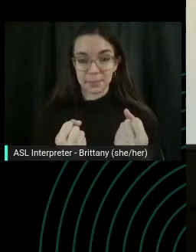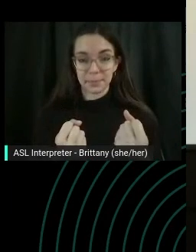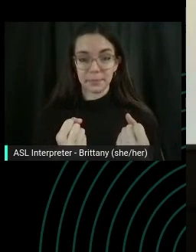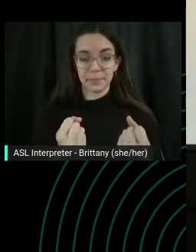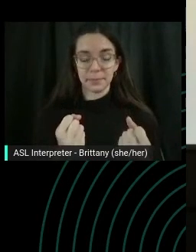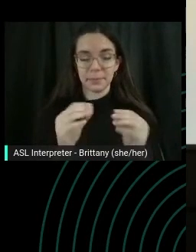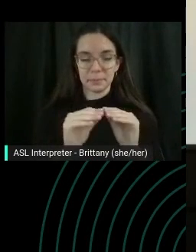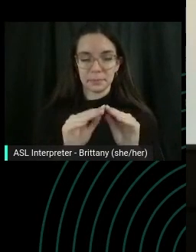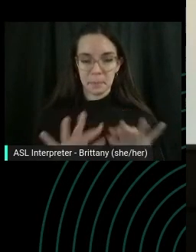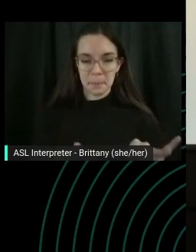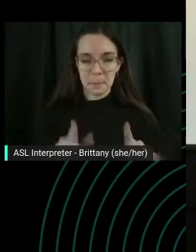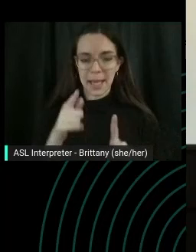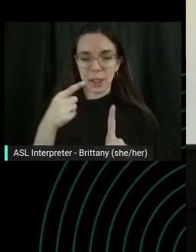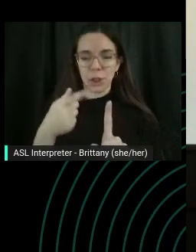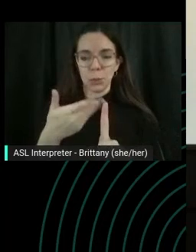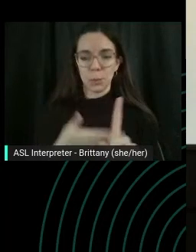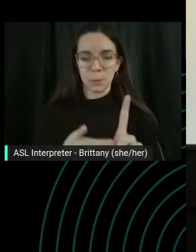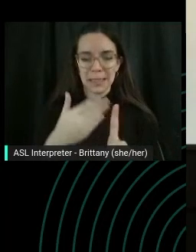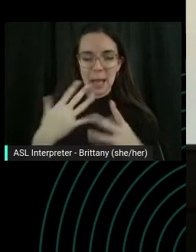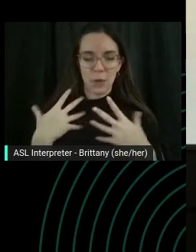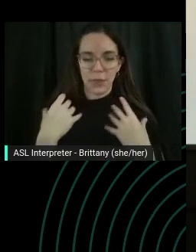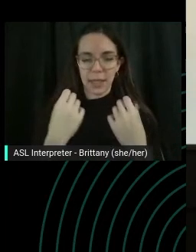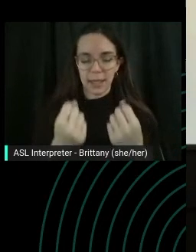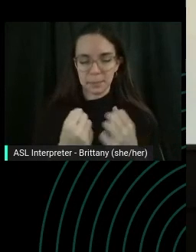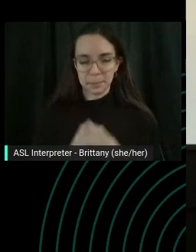May you be healthy.